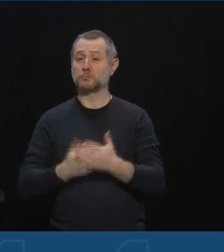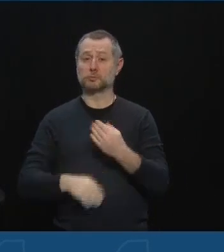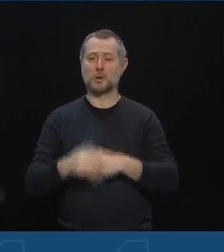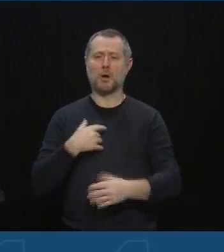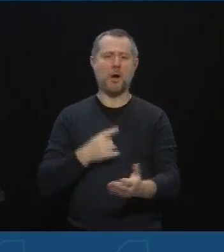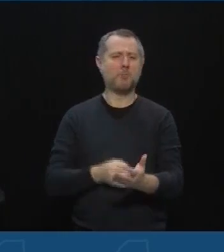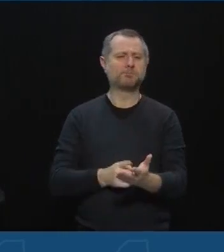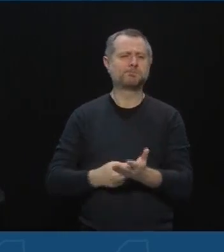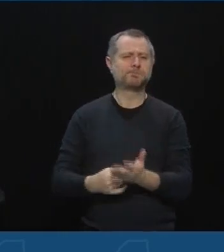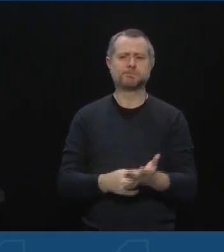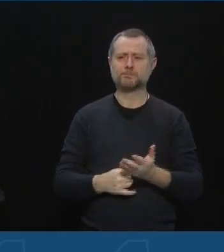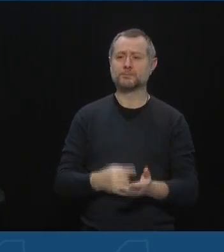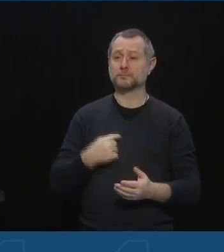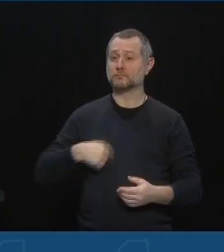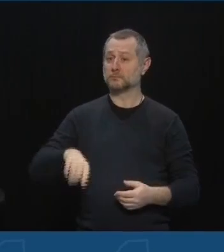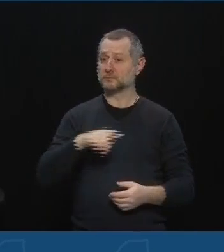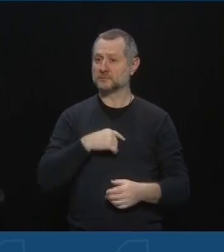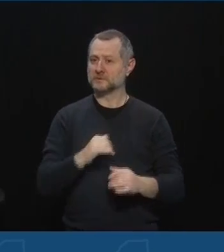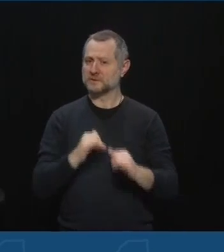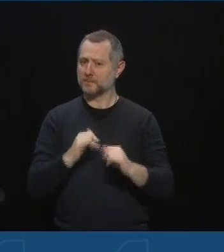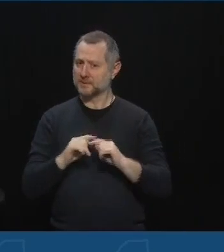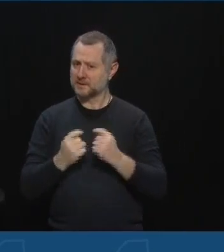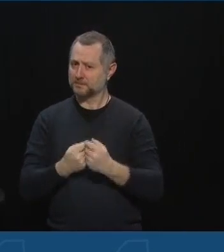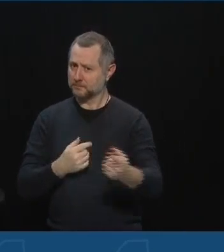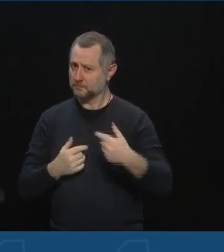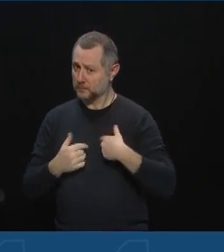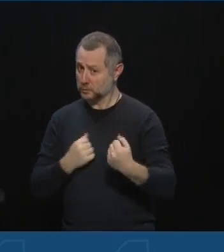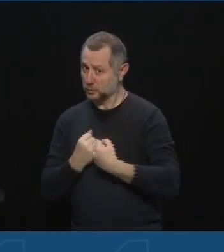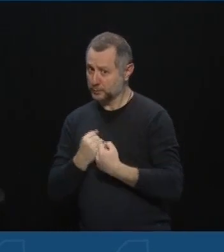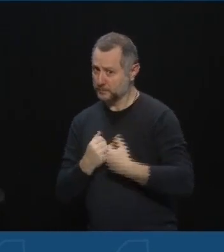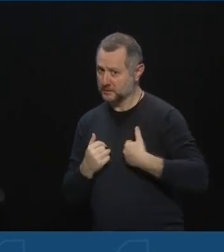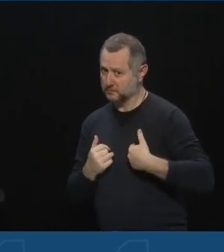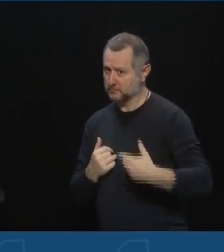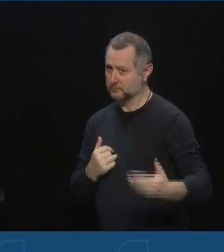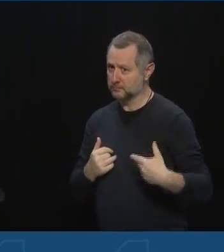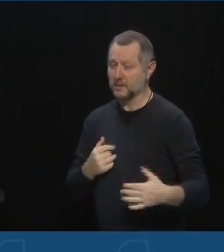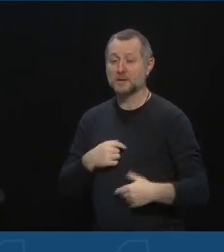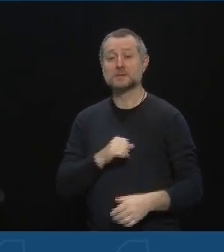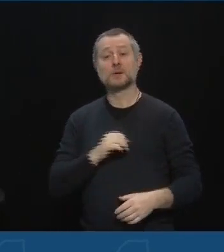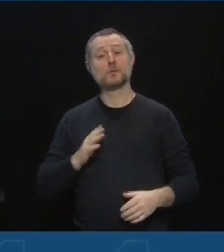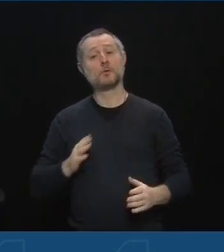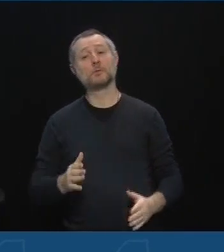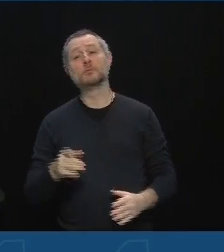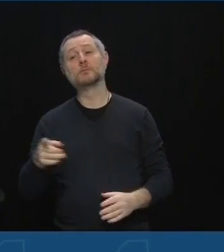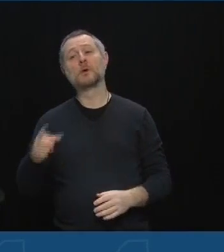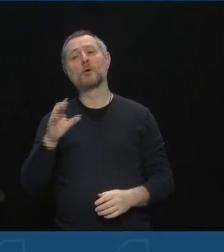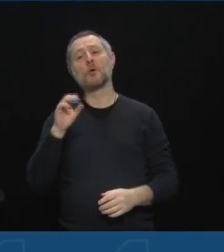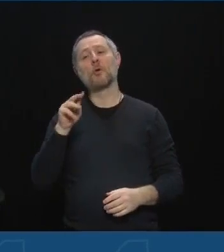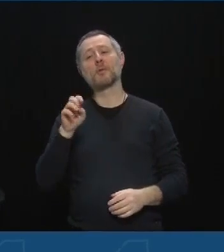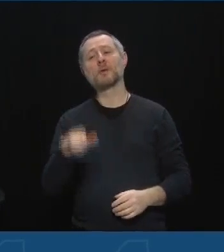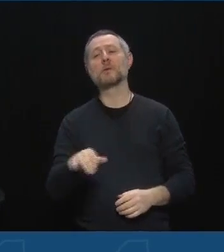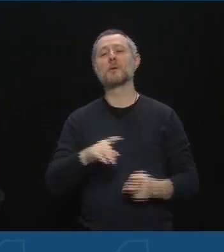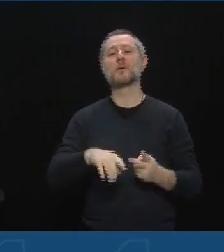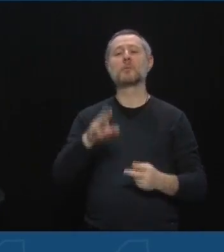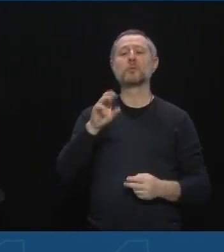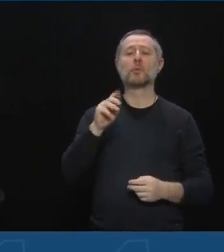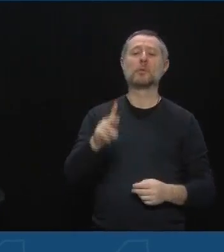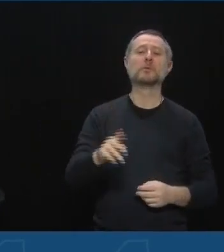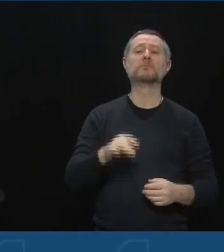same team. You want to be with the governor. Okay. Same thing as my senators, Samra Brook and Jeremy Cooney. Okay. Let's do a lot of good things